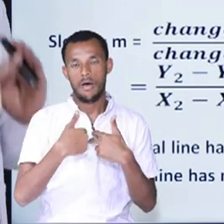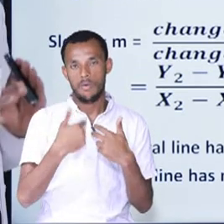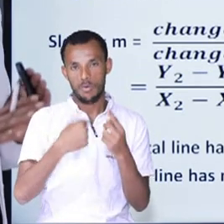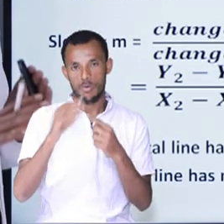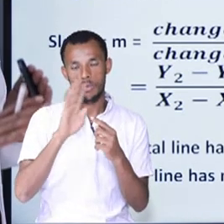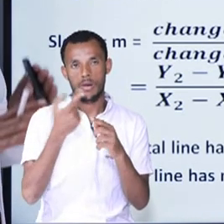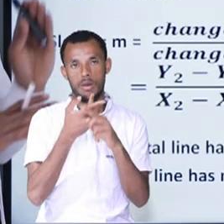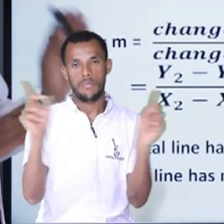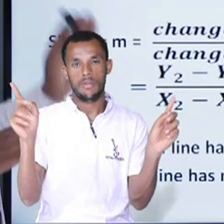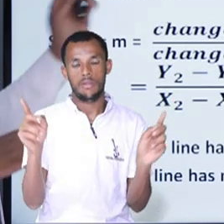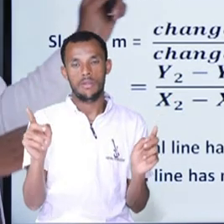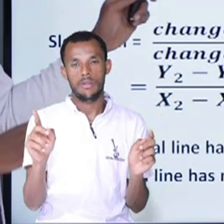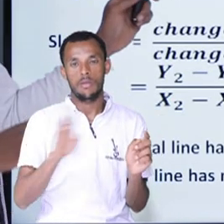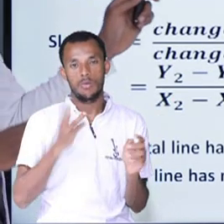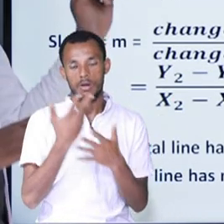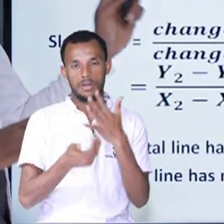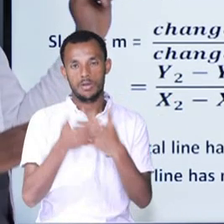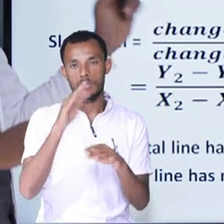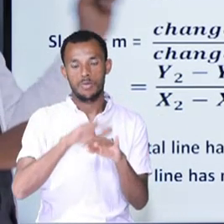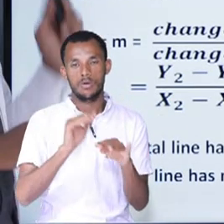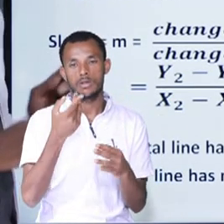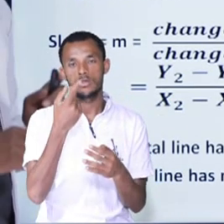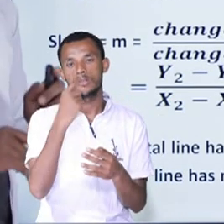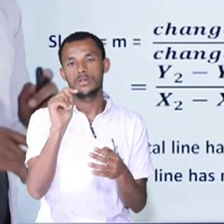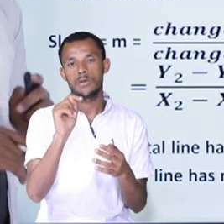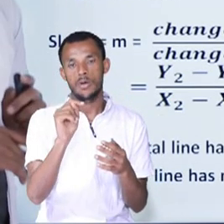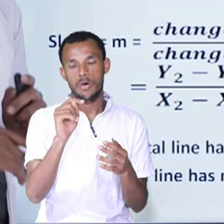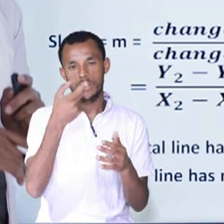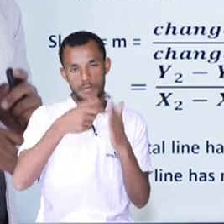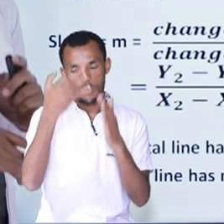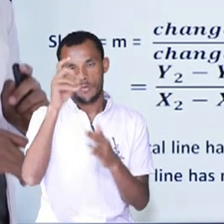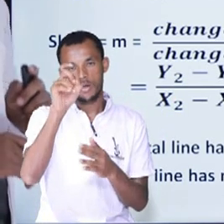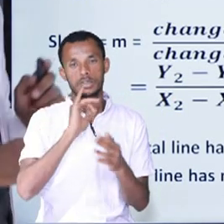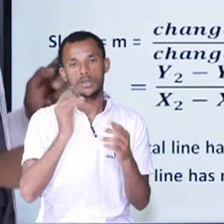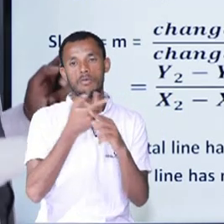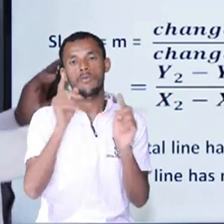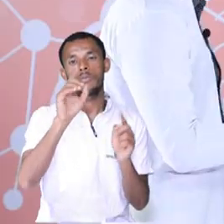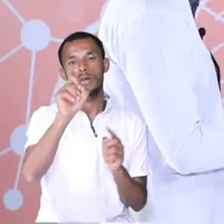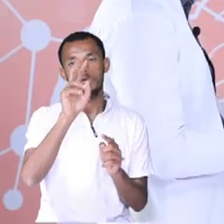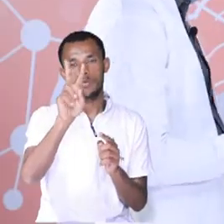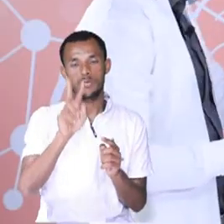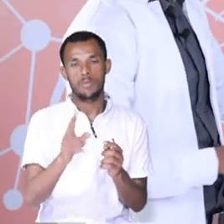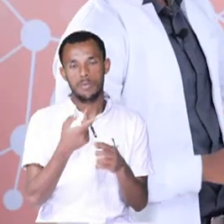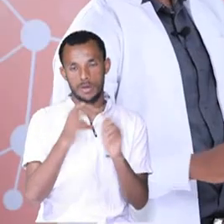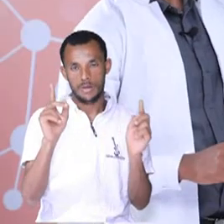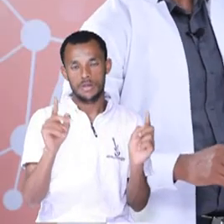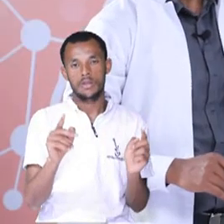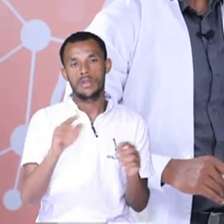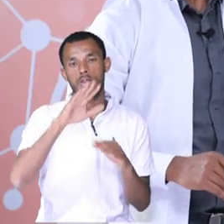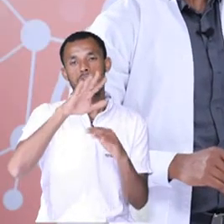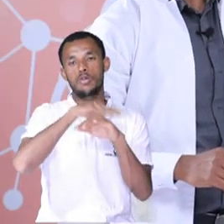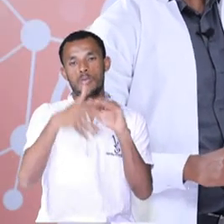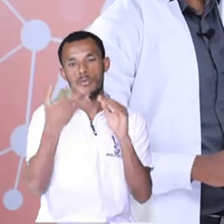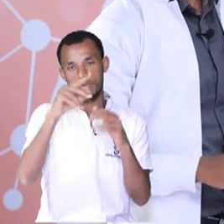be different. We will discuss on this why the value of x1 is different from x2. But the slope of the